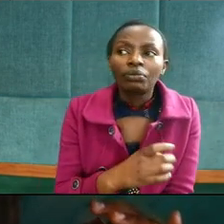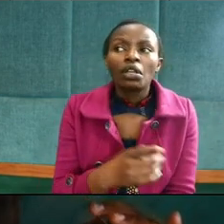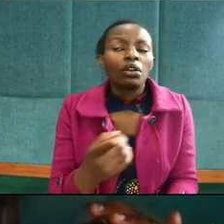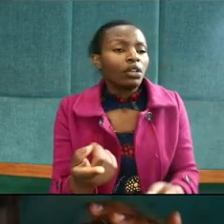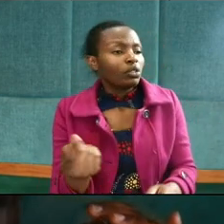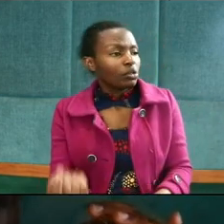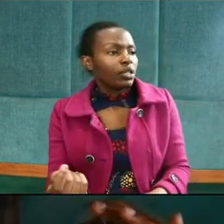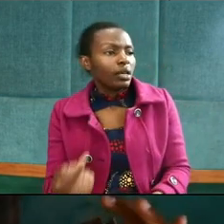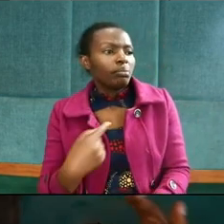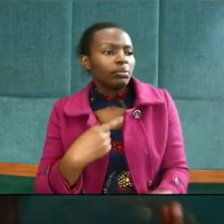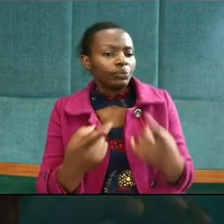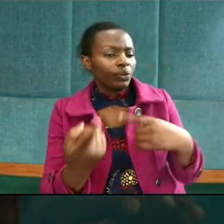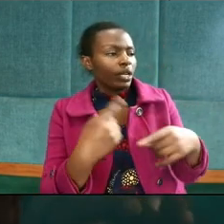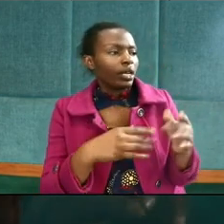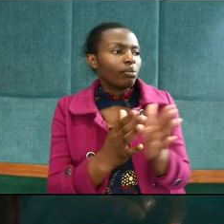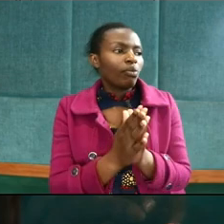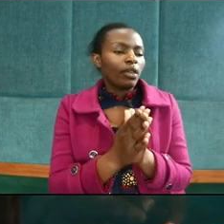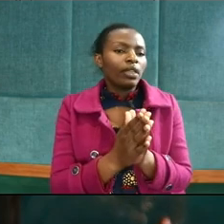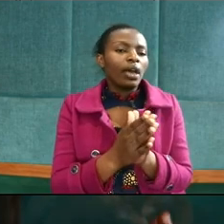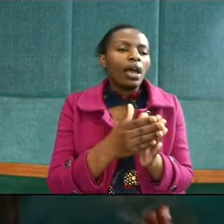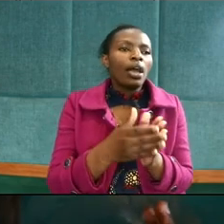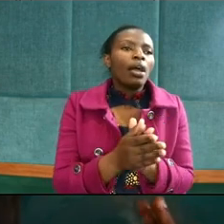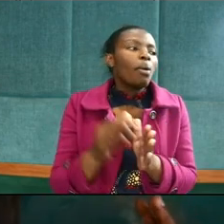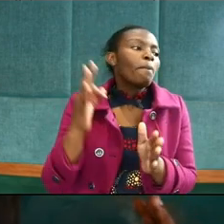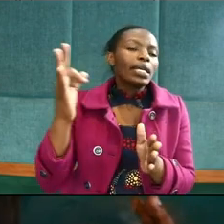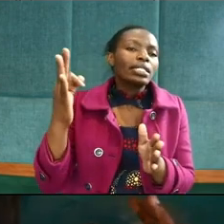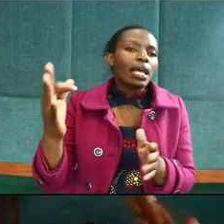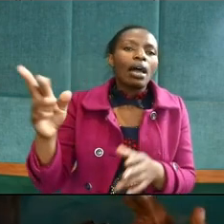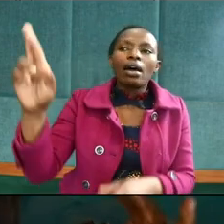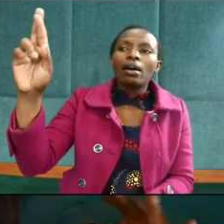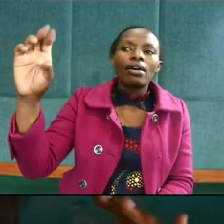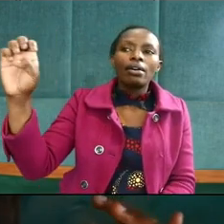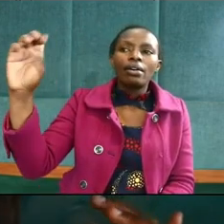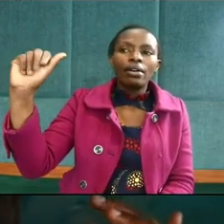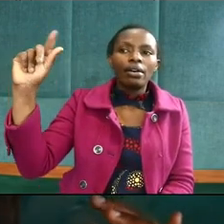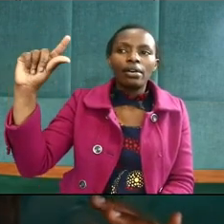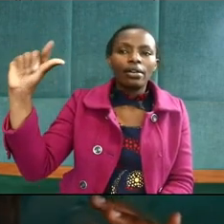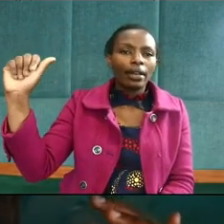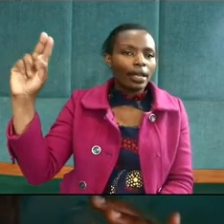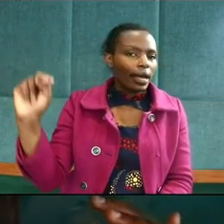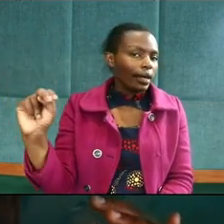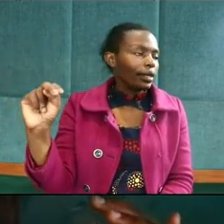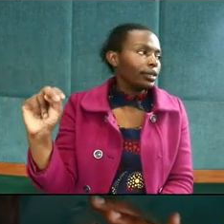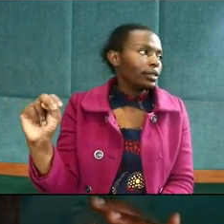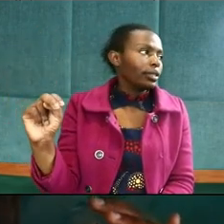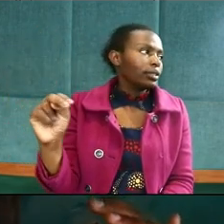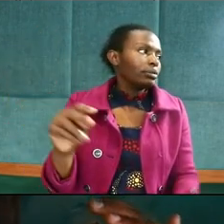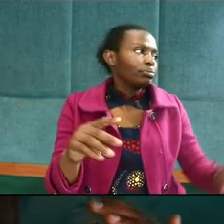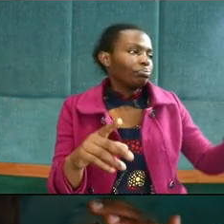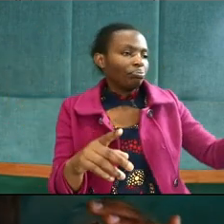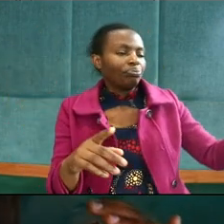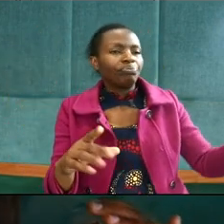with Pastor Regan Musonda. Pastor, would you just stand and greet the church?